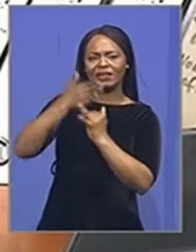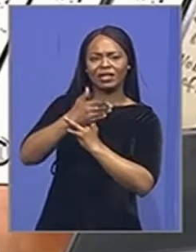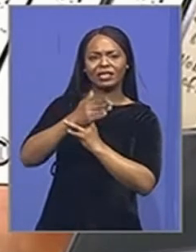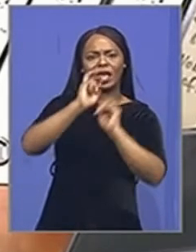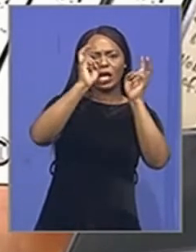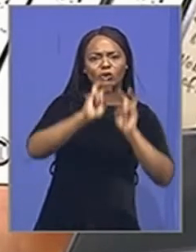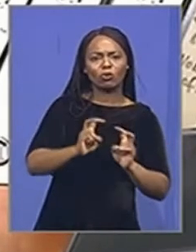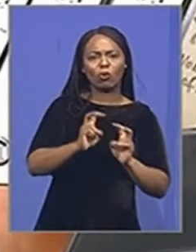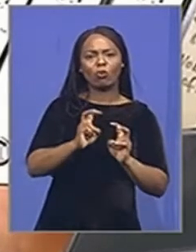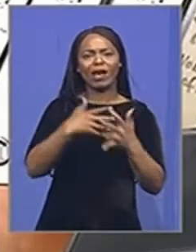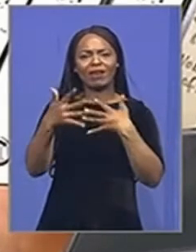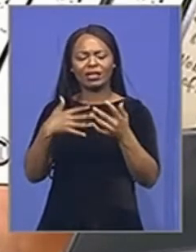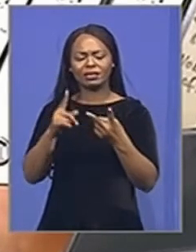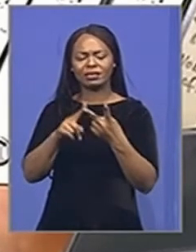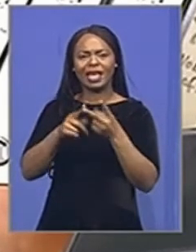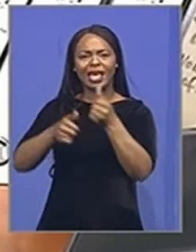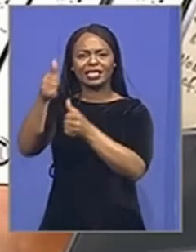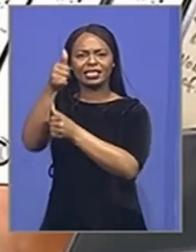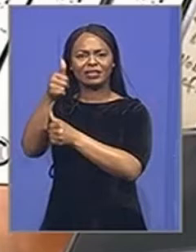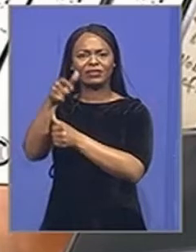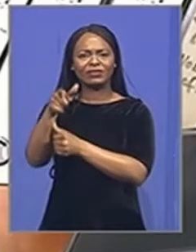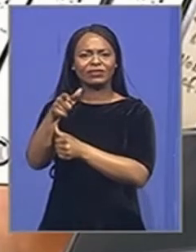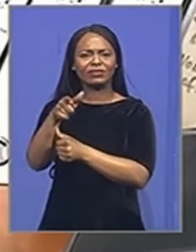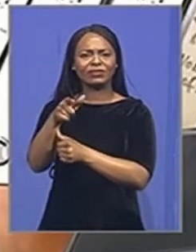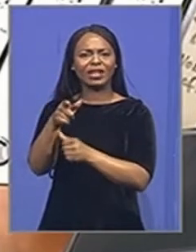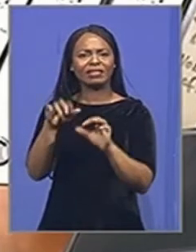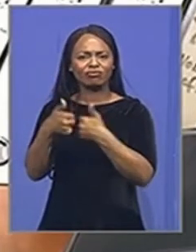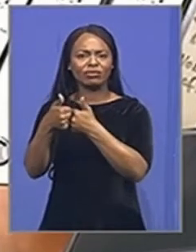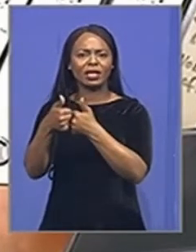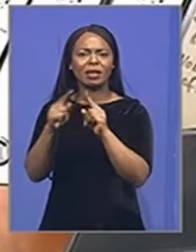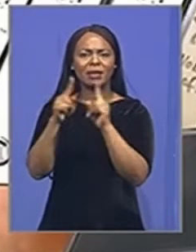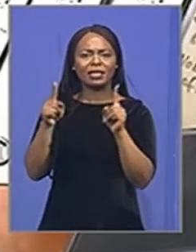executive overreach, but he also adds state capture.